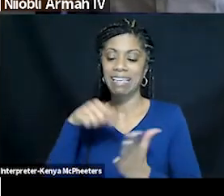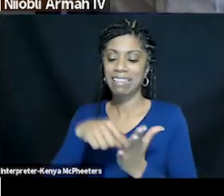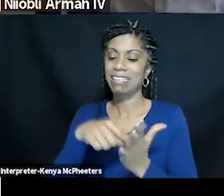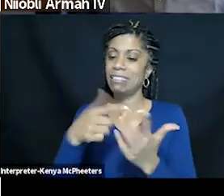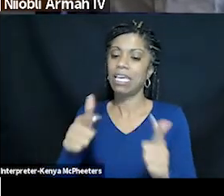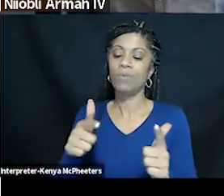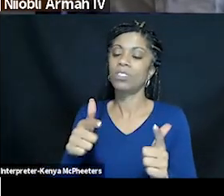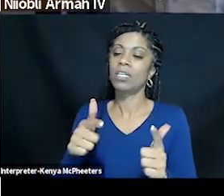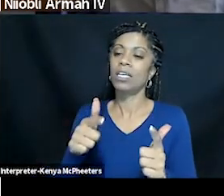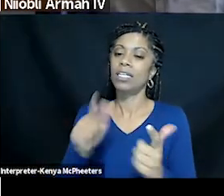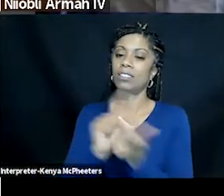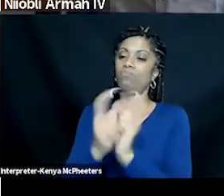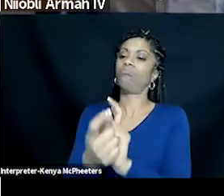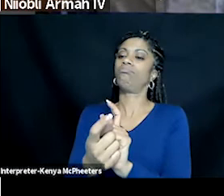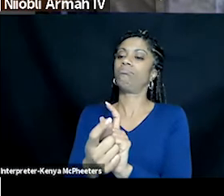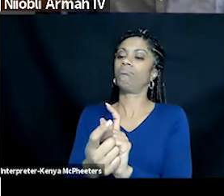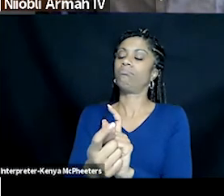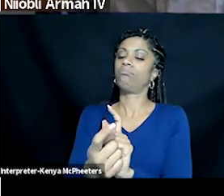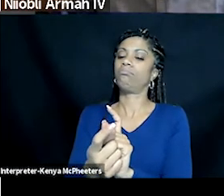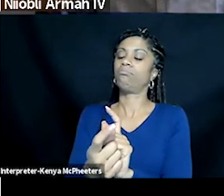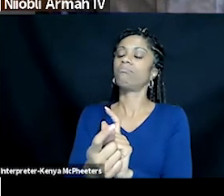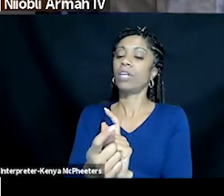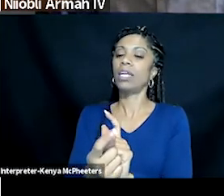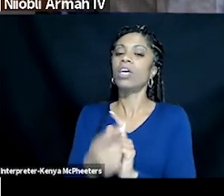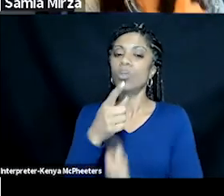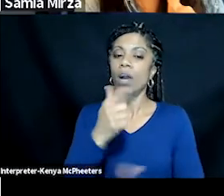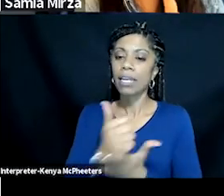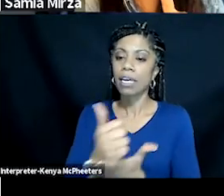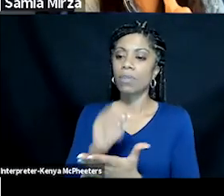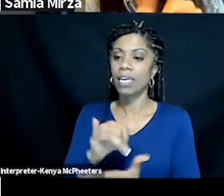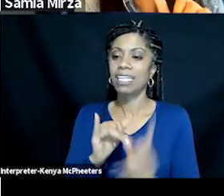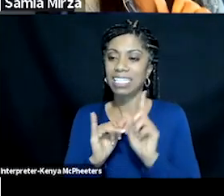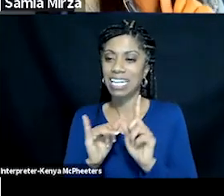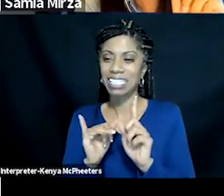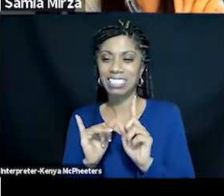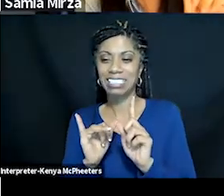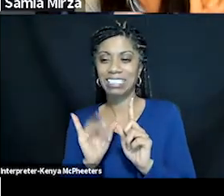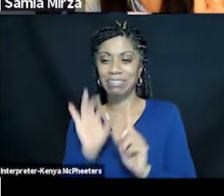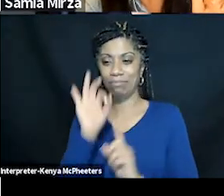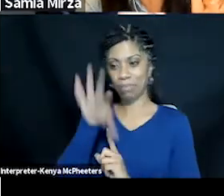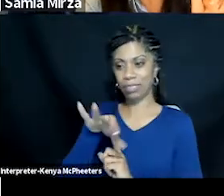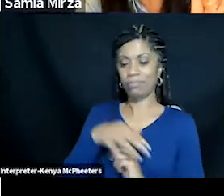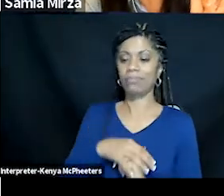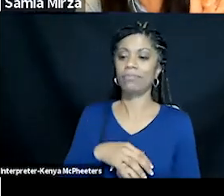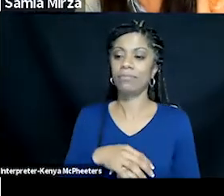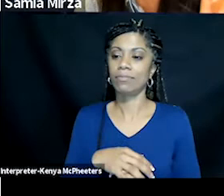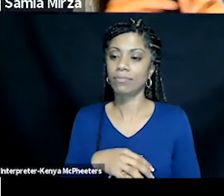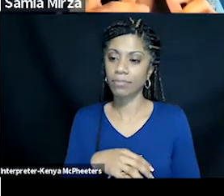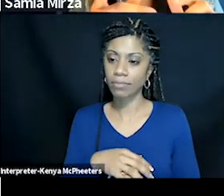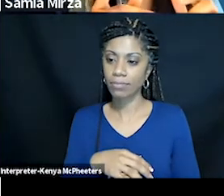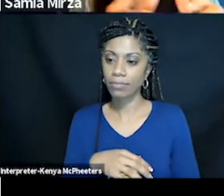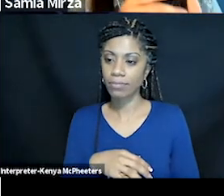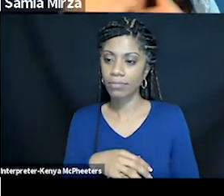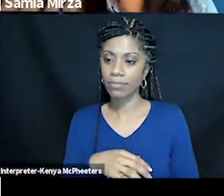And so just a few other points here. Niiobli, can I jump in really quick on that point? Yeah, absolutely.